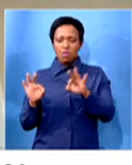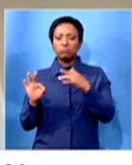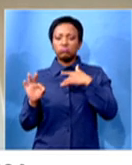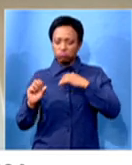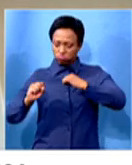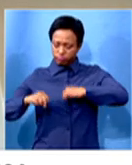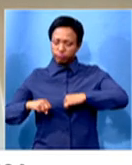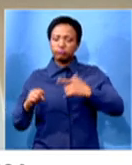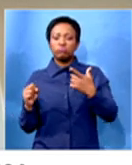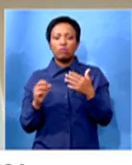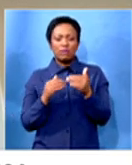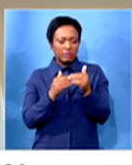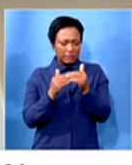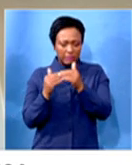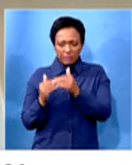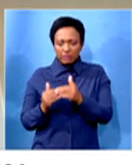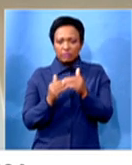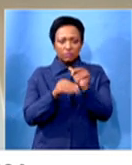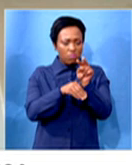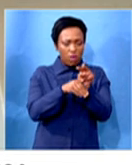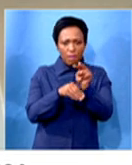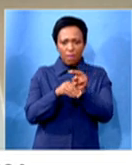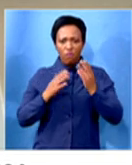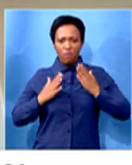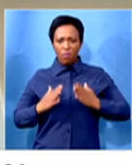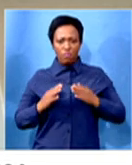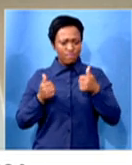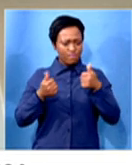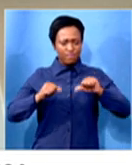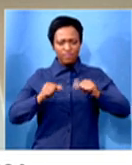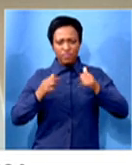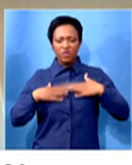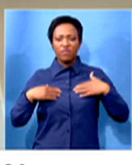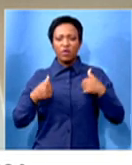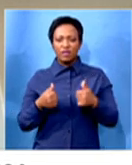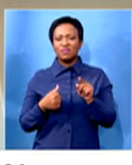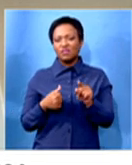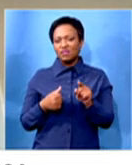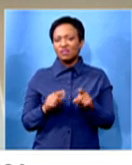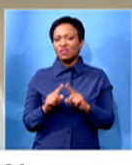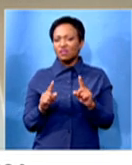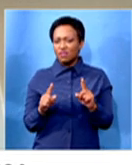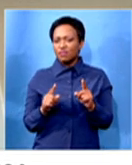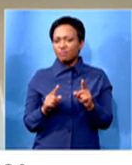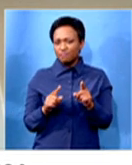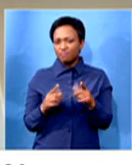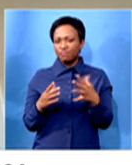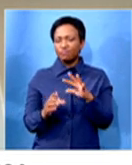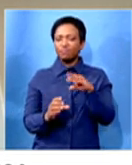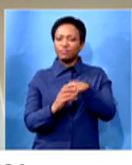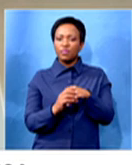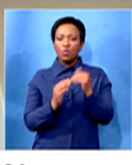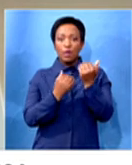There is careful monitoring of their well-being, and there are obviously safeguards within that structured,